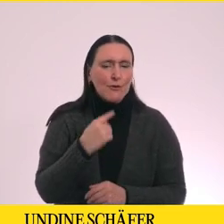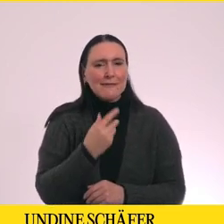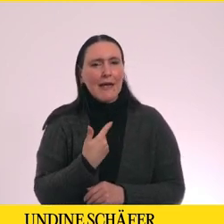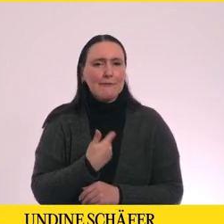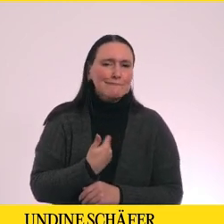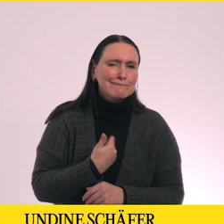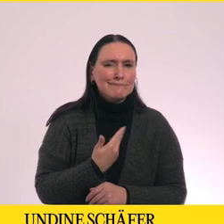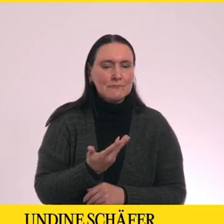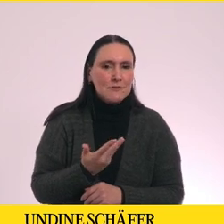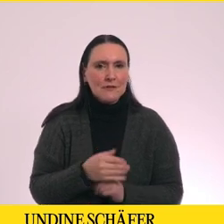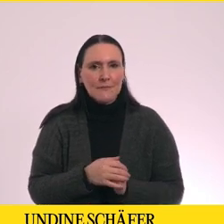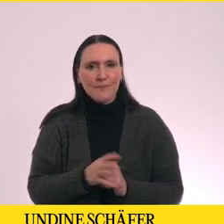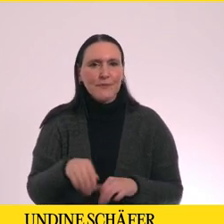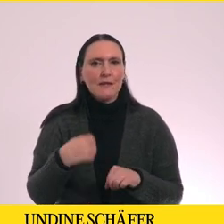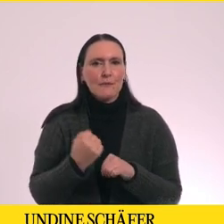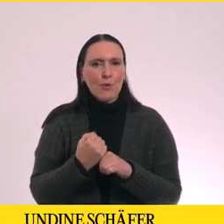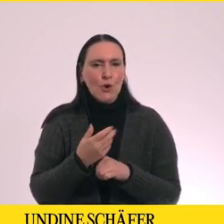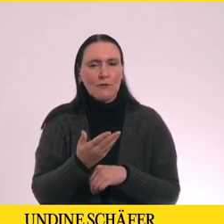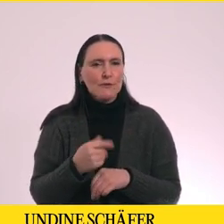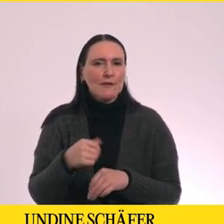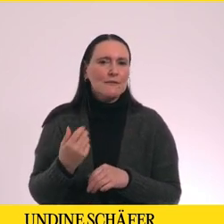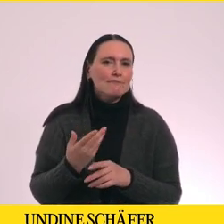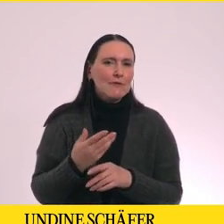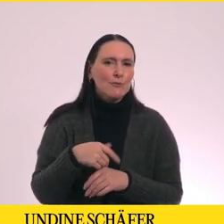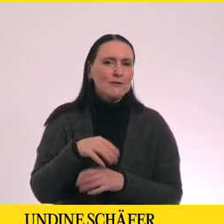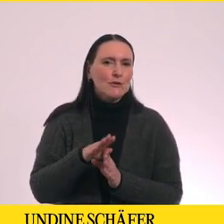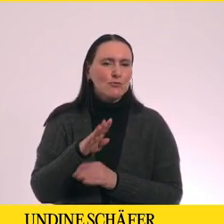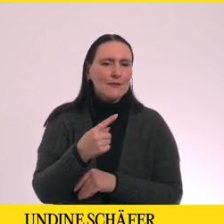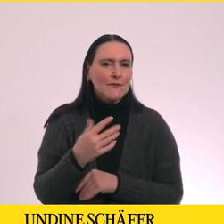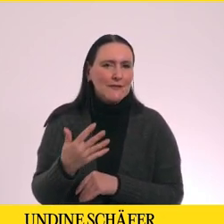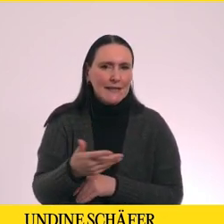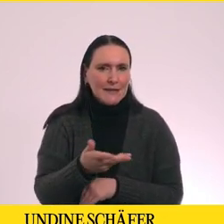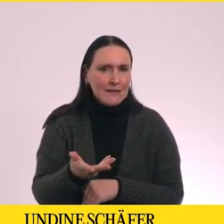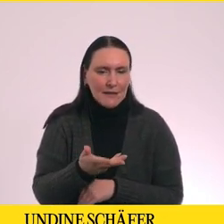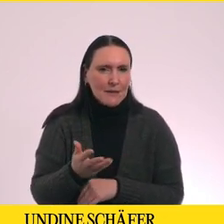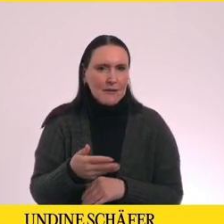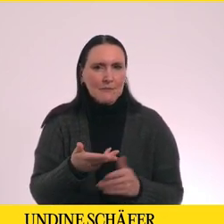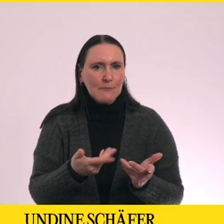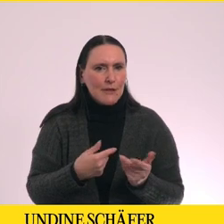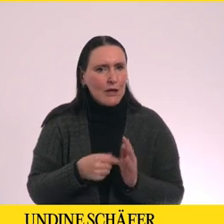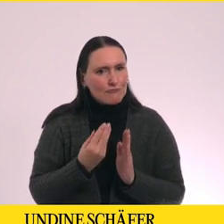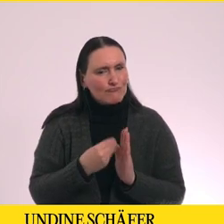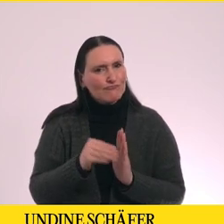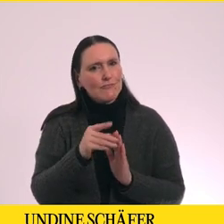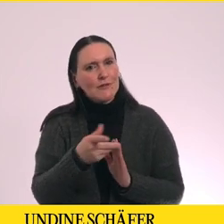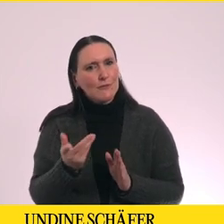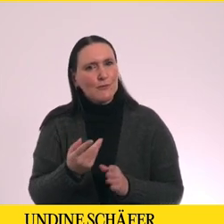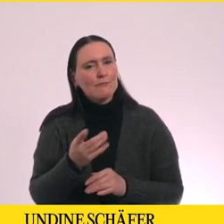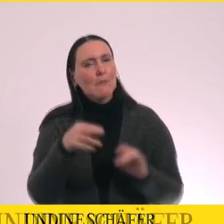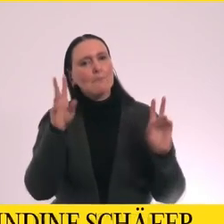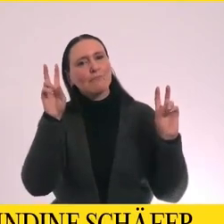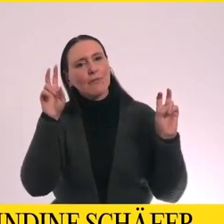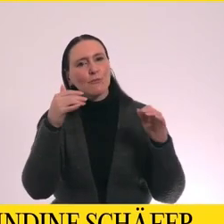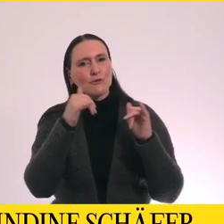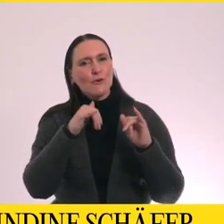of the work that you're doing with Documenta 15 that we can send out as a call,